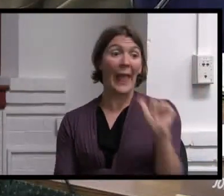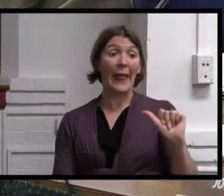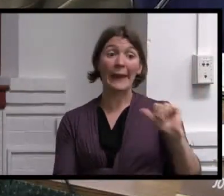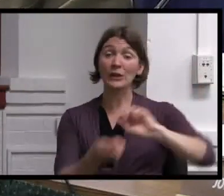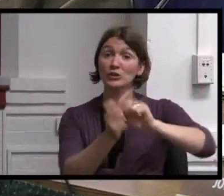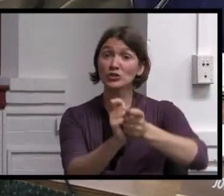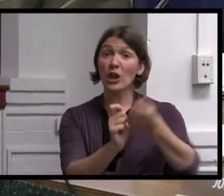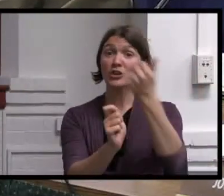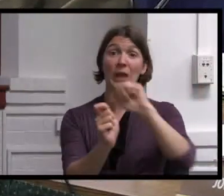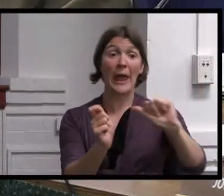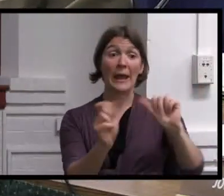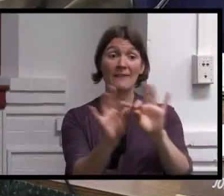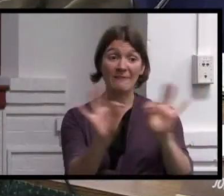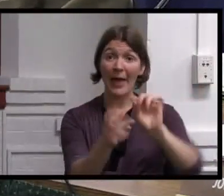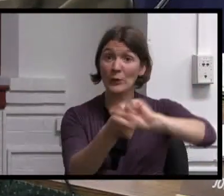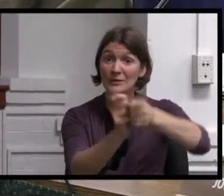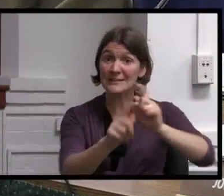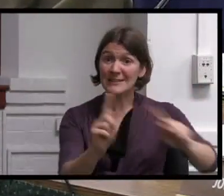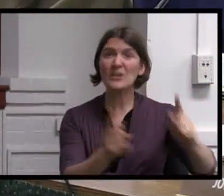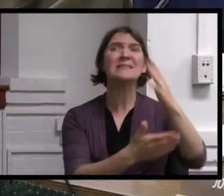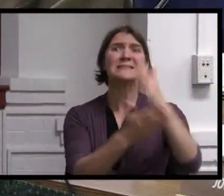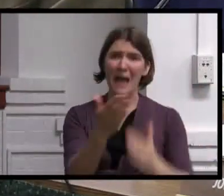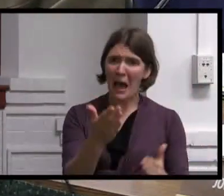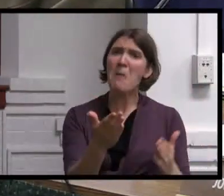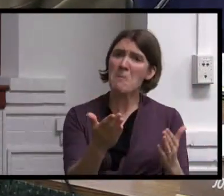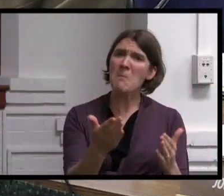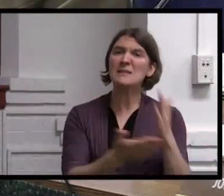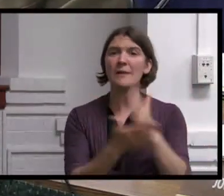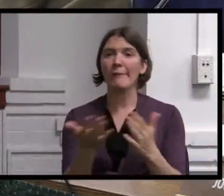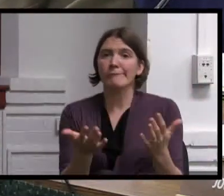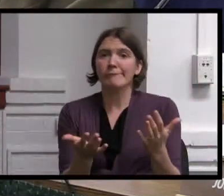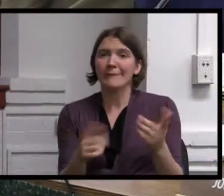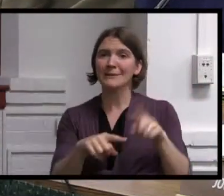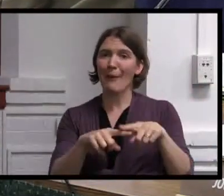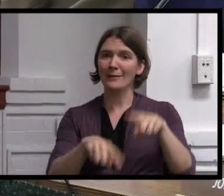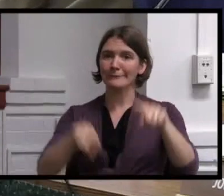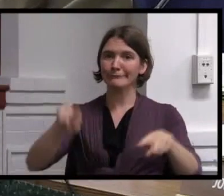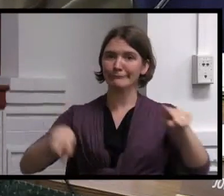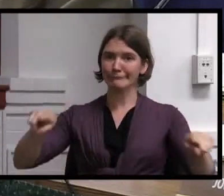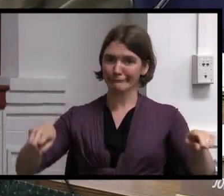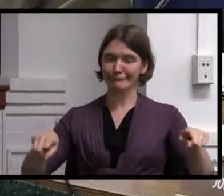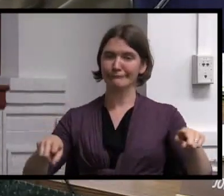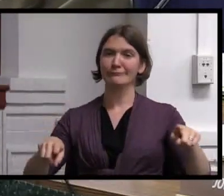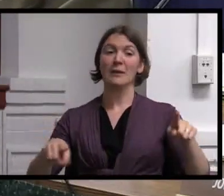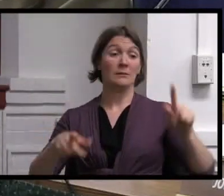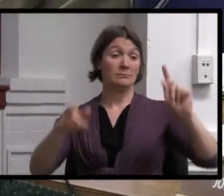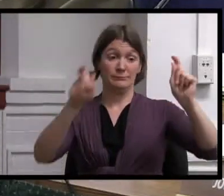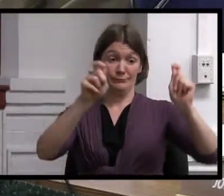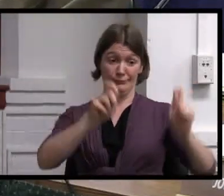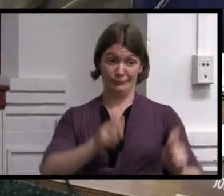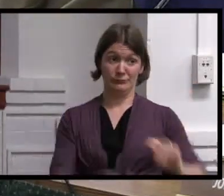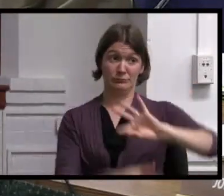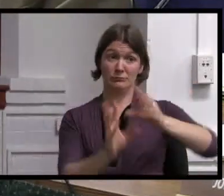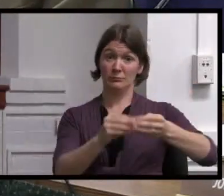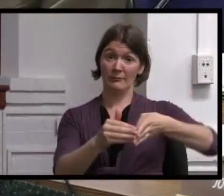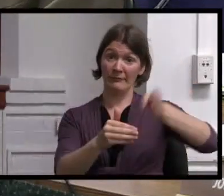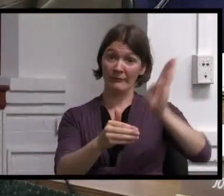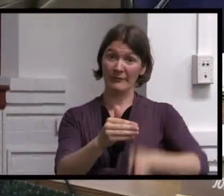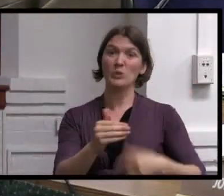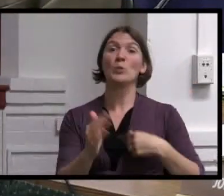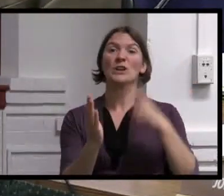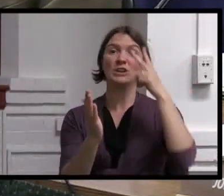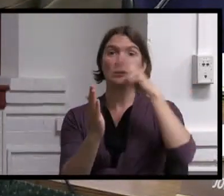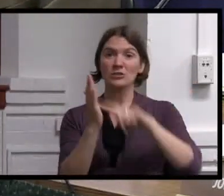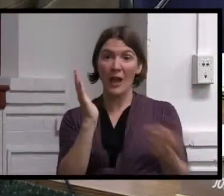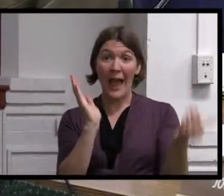adjustments that come out of that process, and there always are some years more than others, those adjustments are made to the grand list. Everything is double-checked one